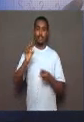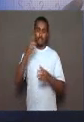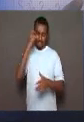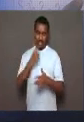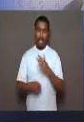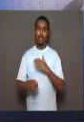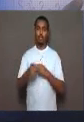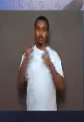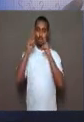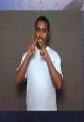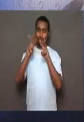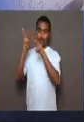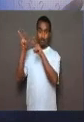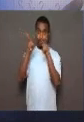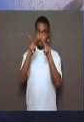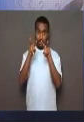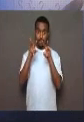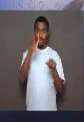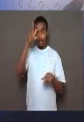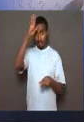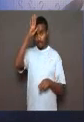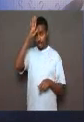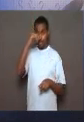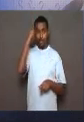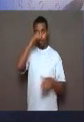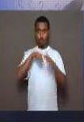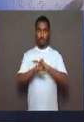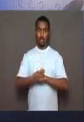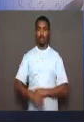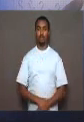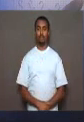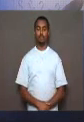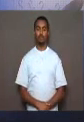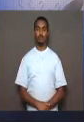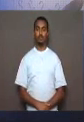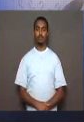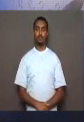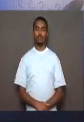valuable insight into the perspective of a father in Ethiopia.